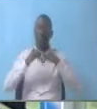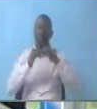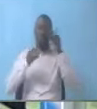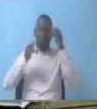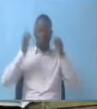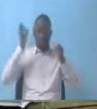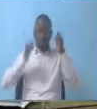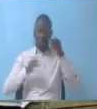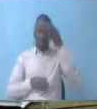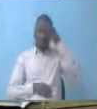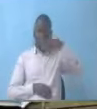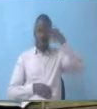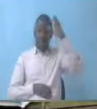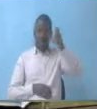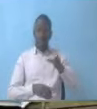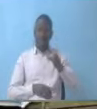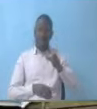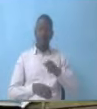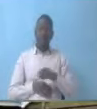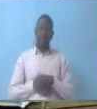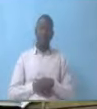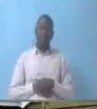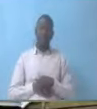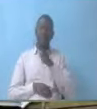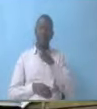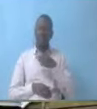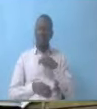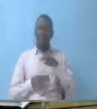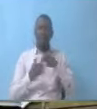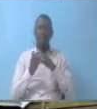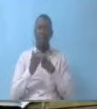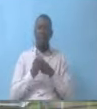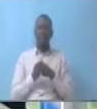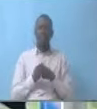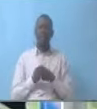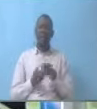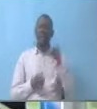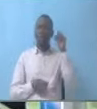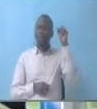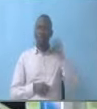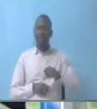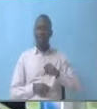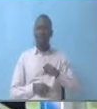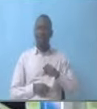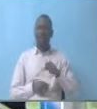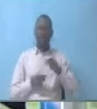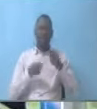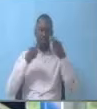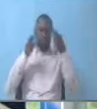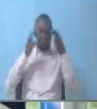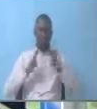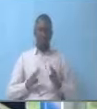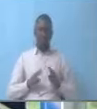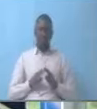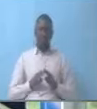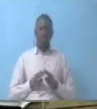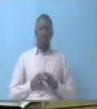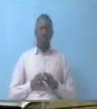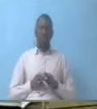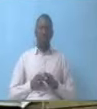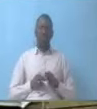decree. This is a sweeping ouster clause. It's completely illegal.